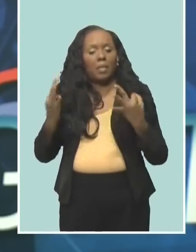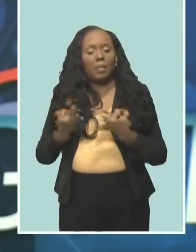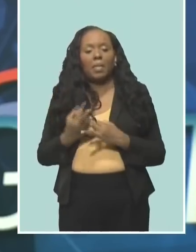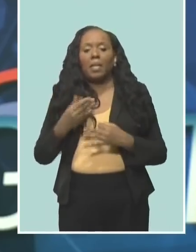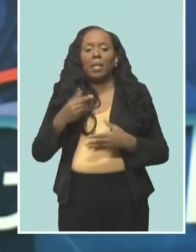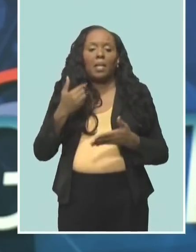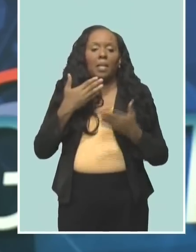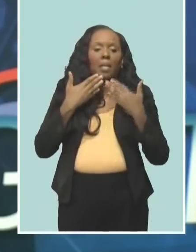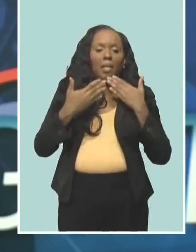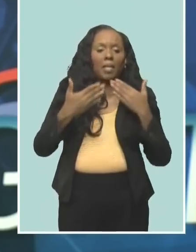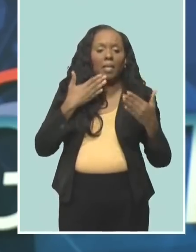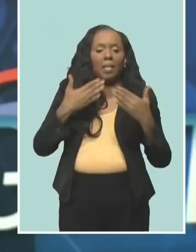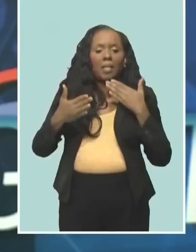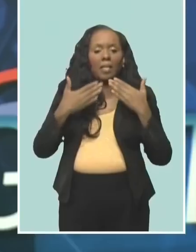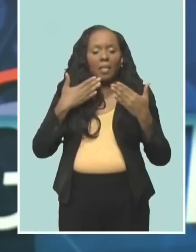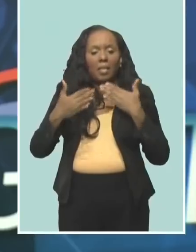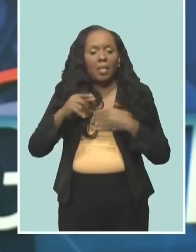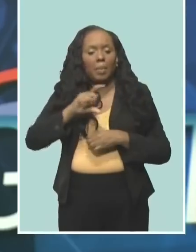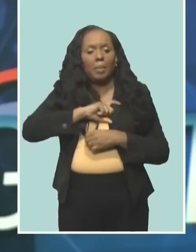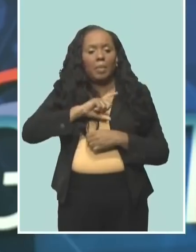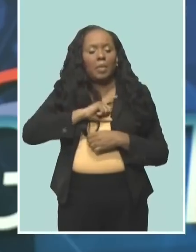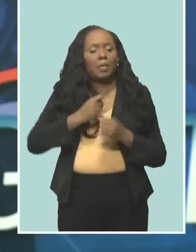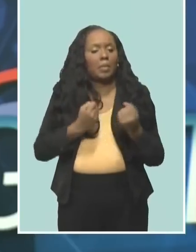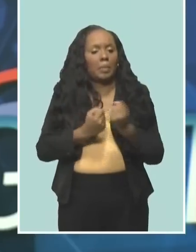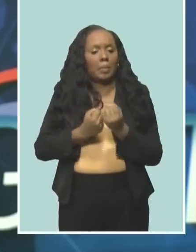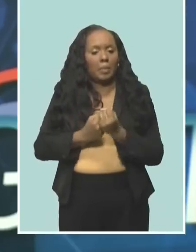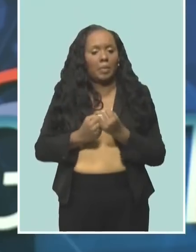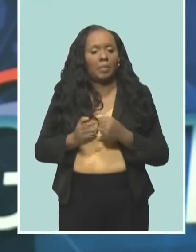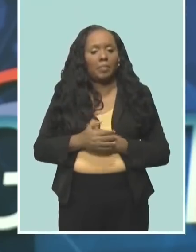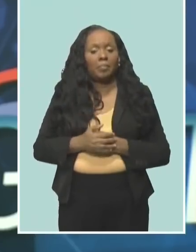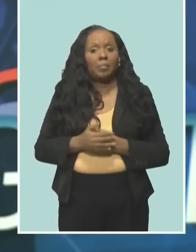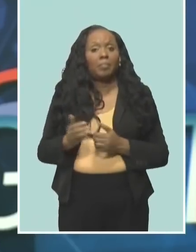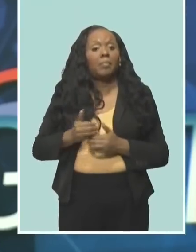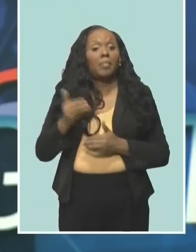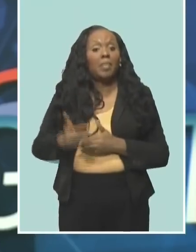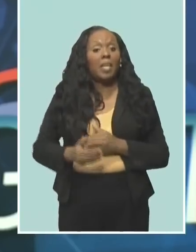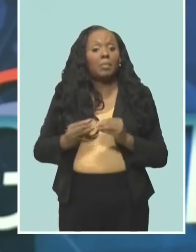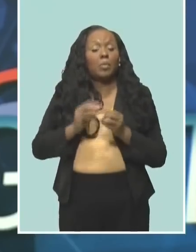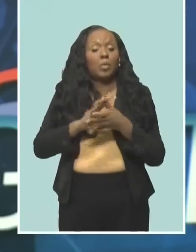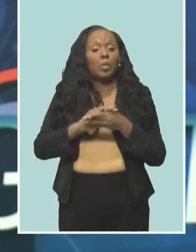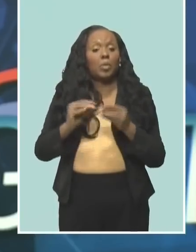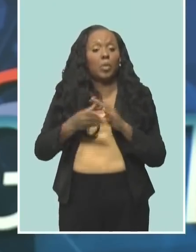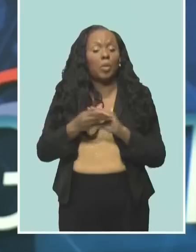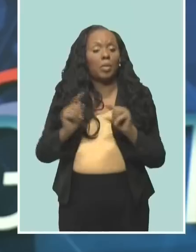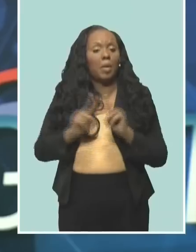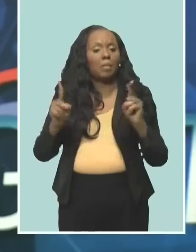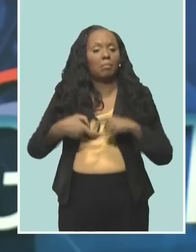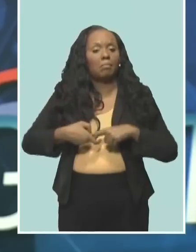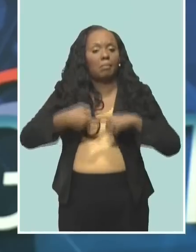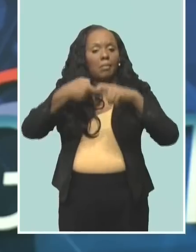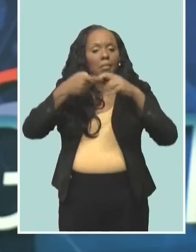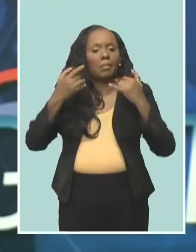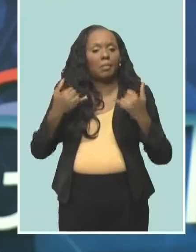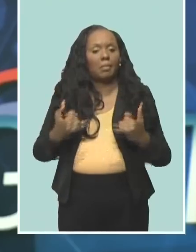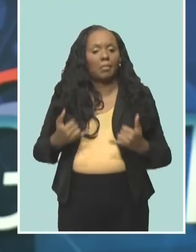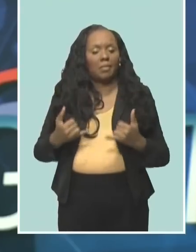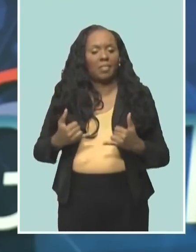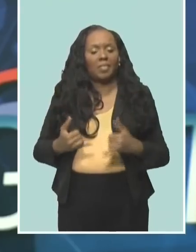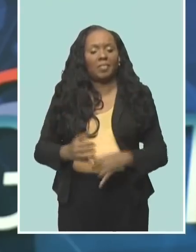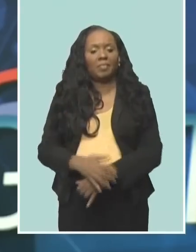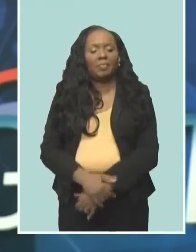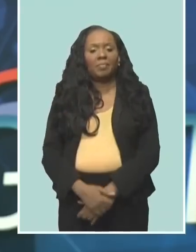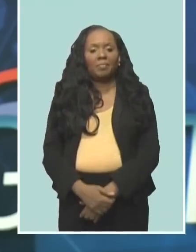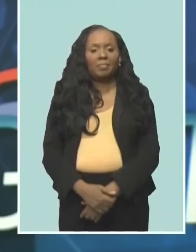the Thames Valley Police, for their support. We'll take a break here, but coming up, Barbadians eager to learn